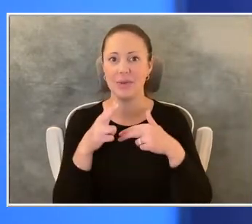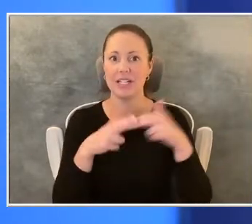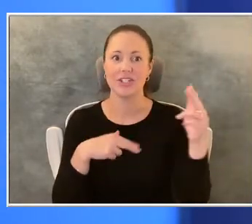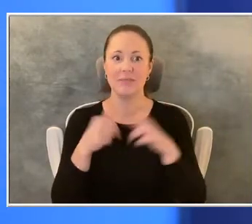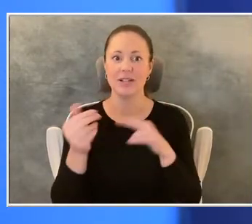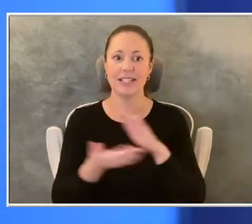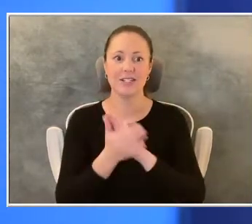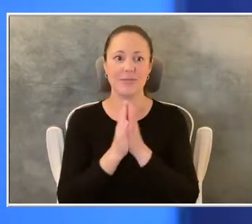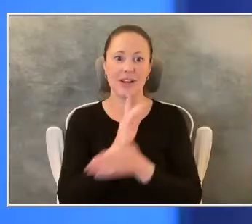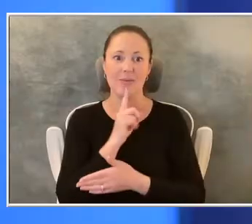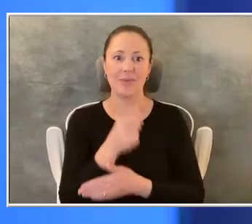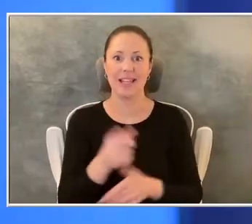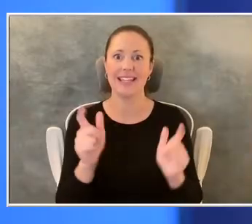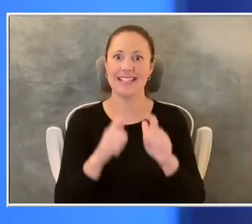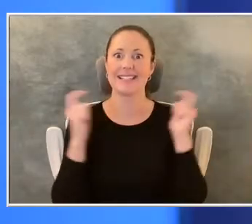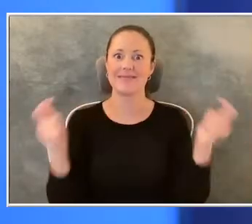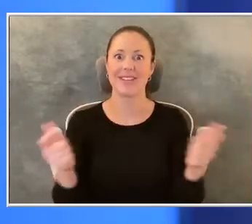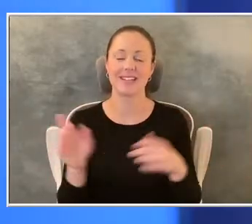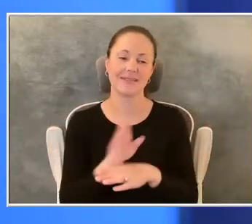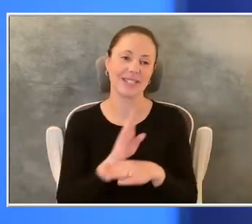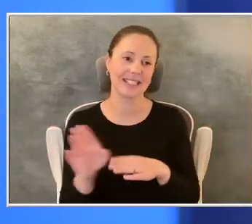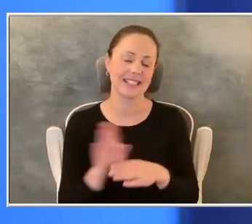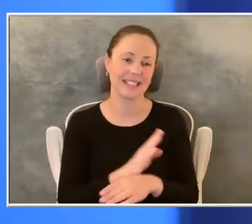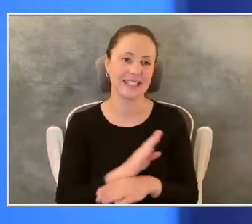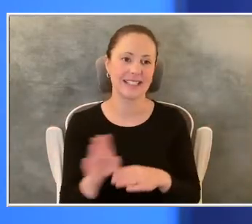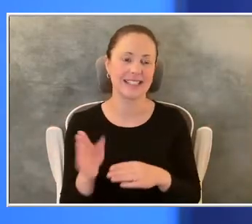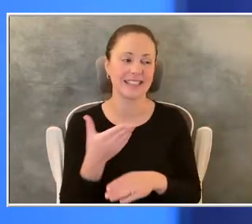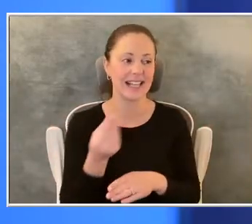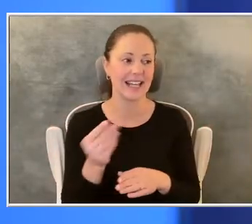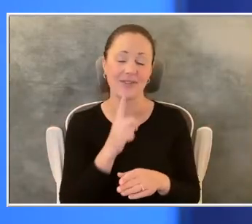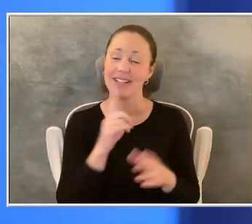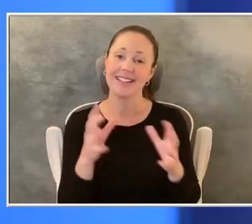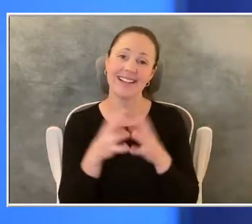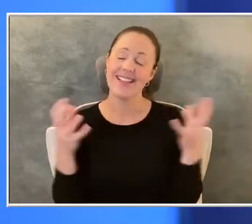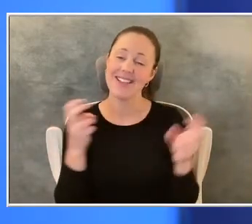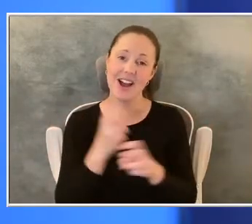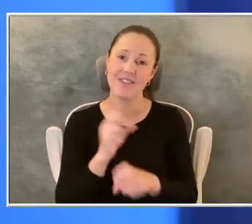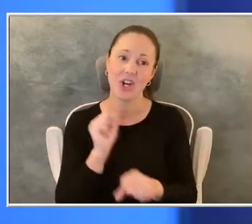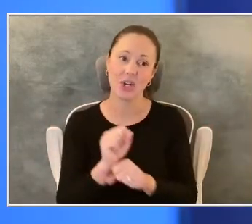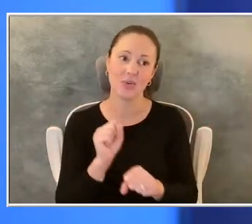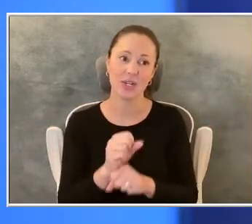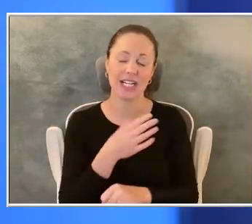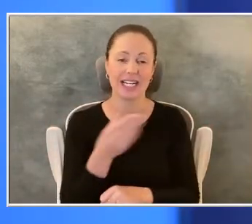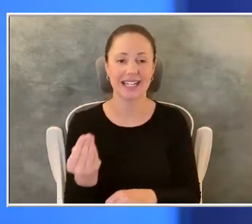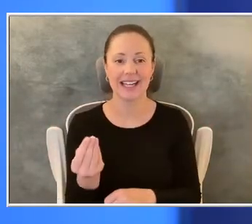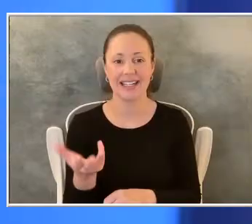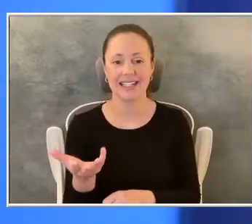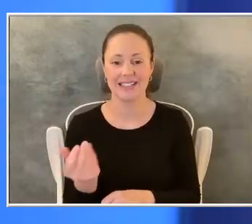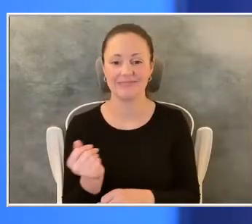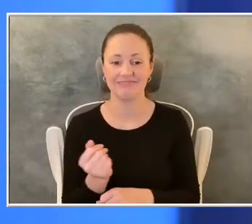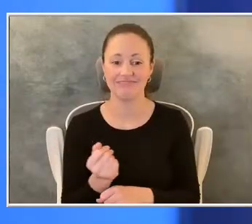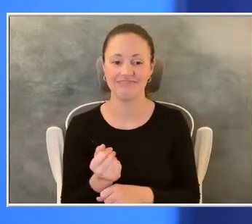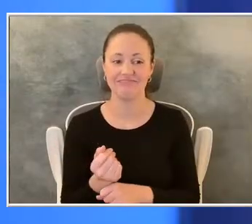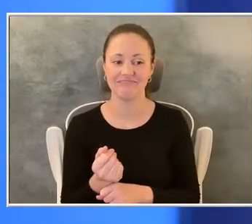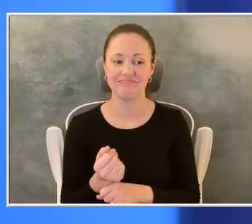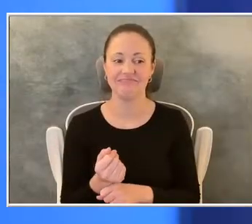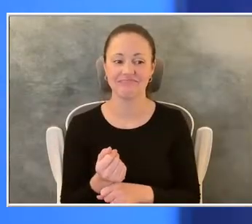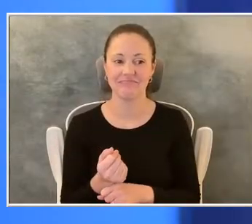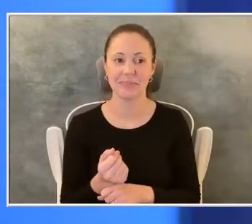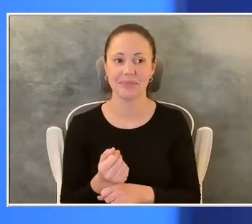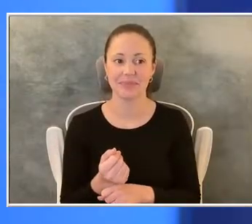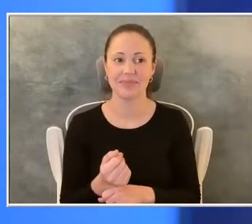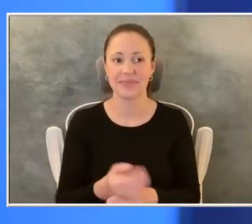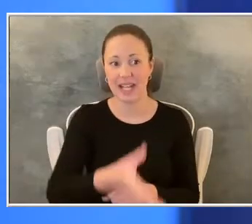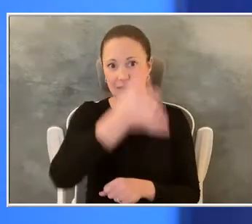rather large. A lot of hard work, but you know, he put the concrete down for us, and